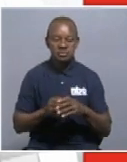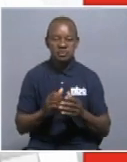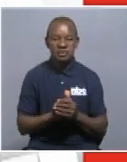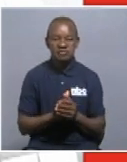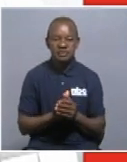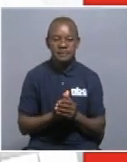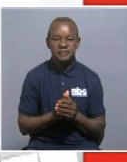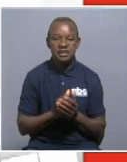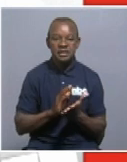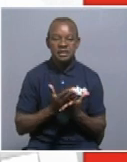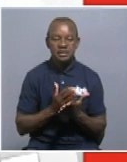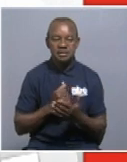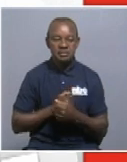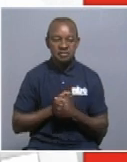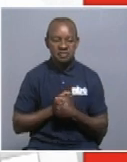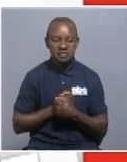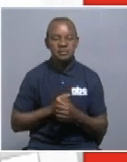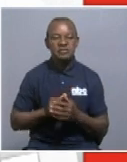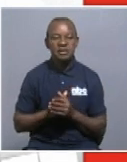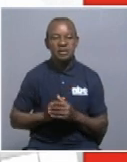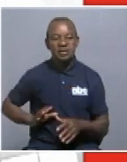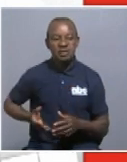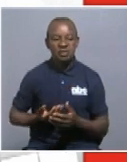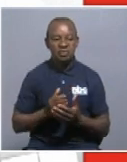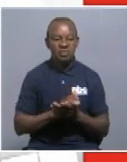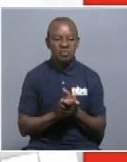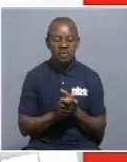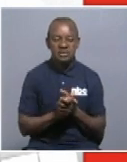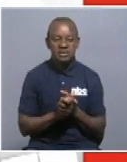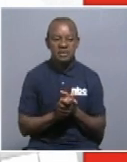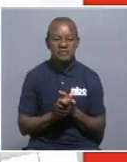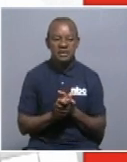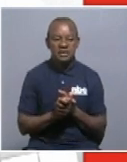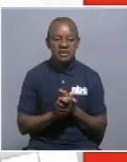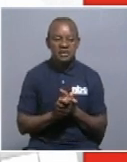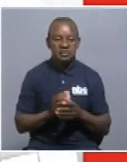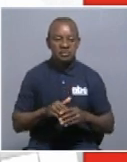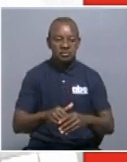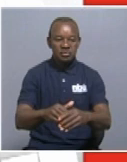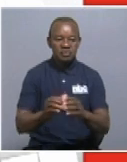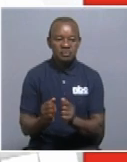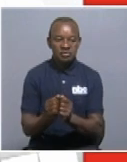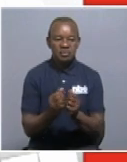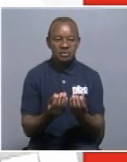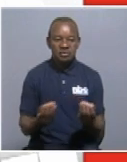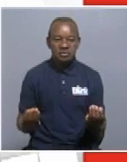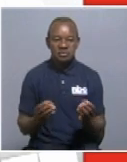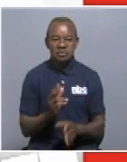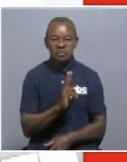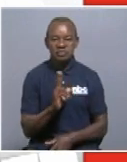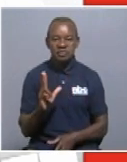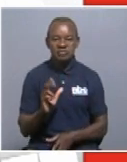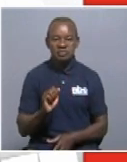must obtain the relevant travel permits from the nearest police stations, which are issued by station commanders. While knowing